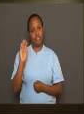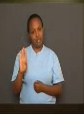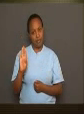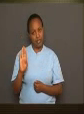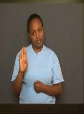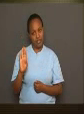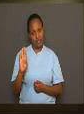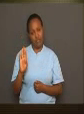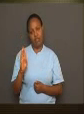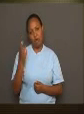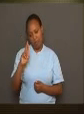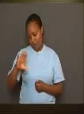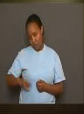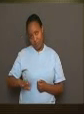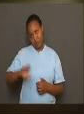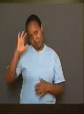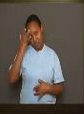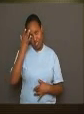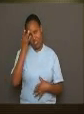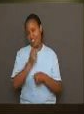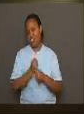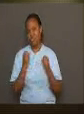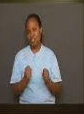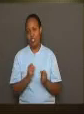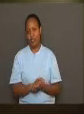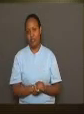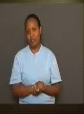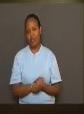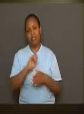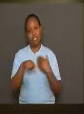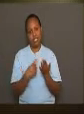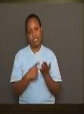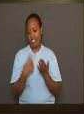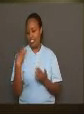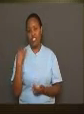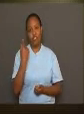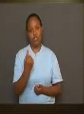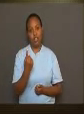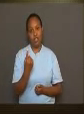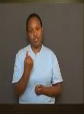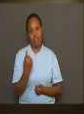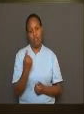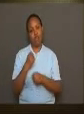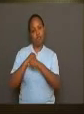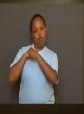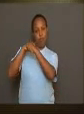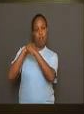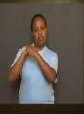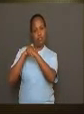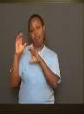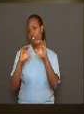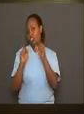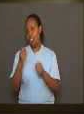with tuberculosis or hepatitis. There is a lot that we can do as individuals